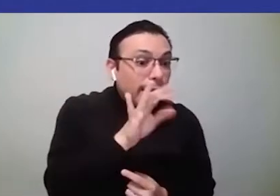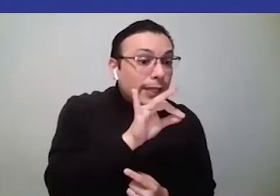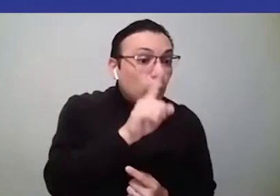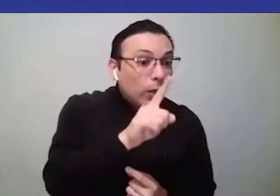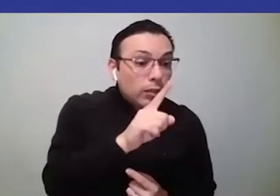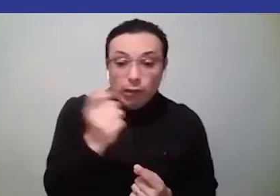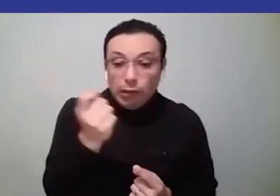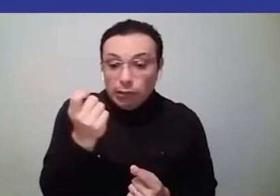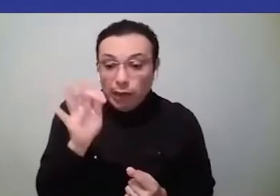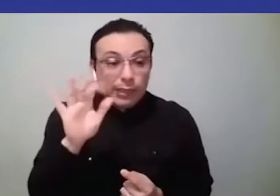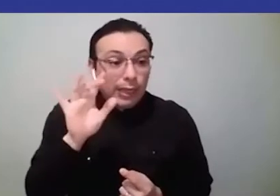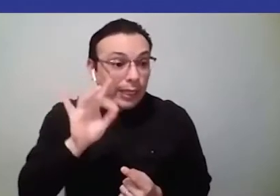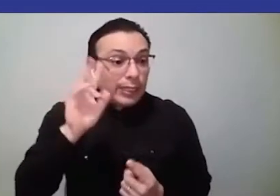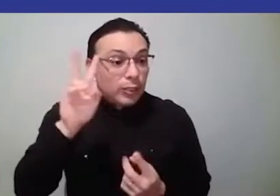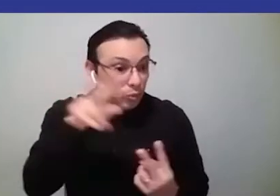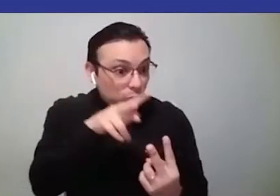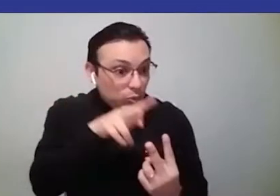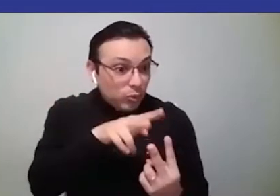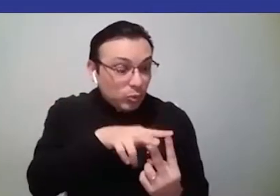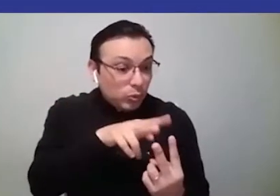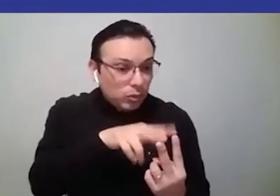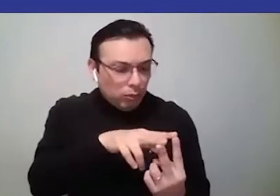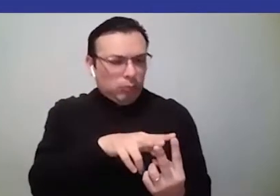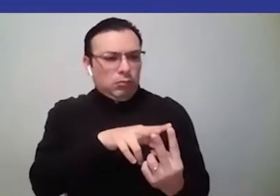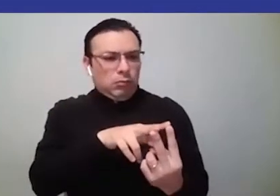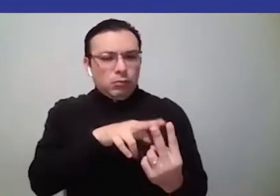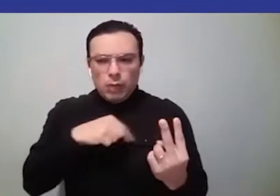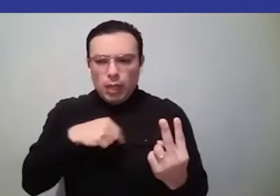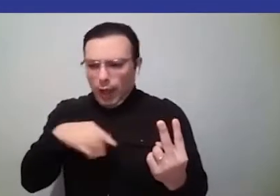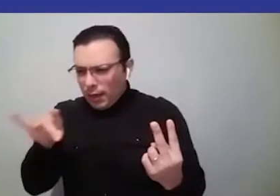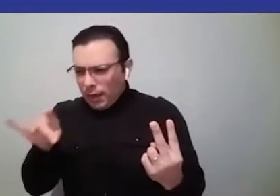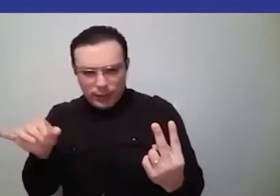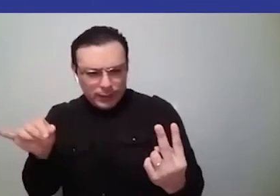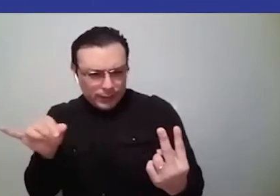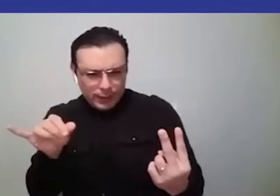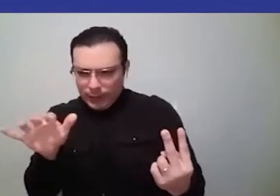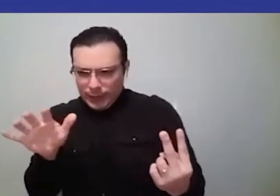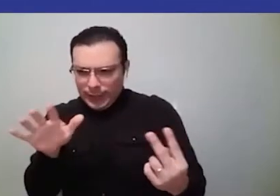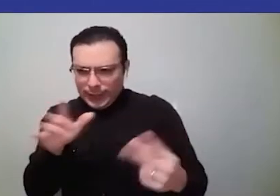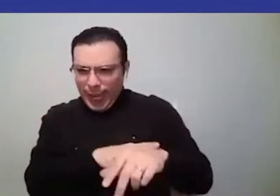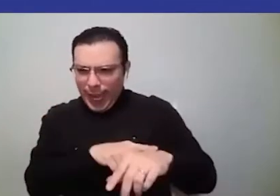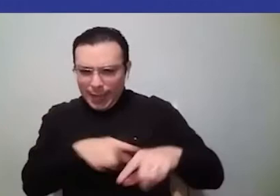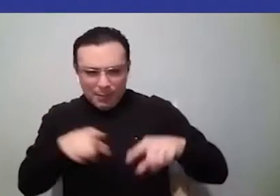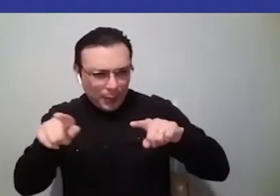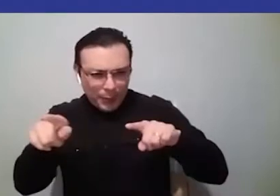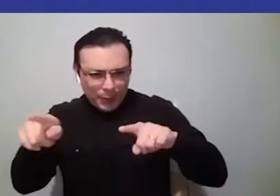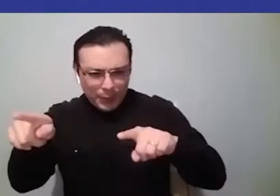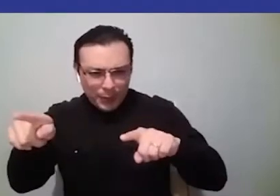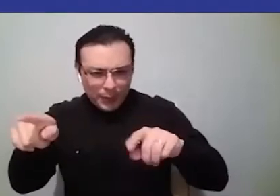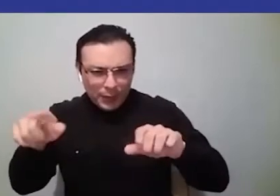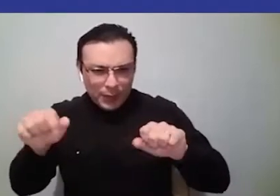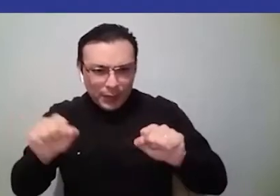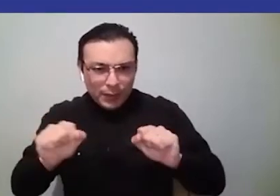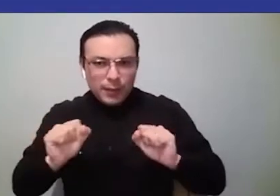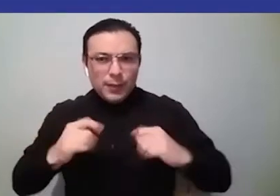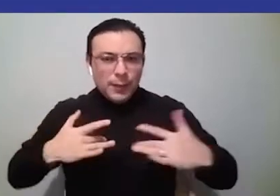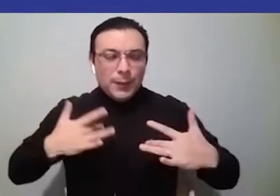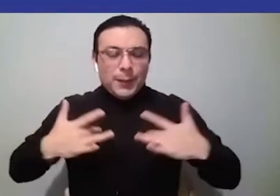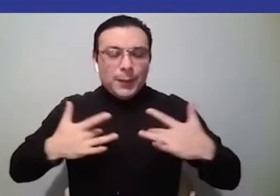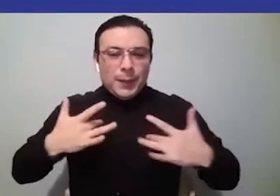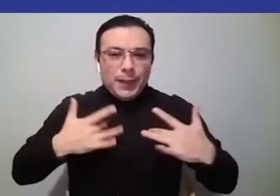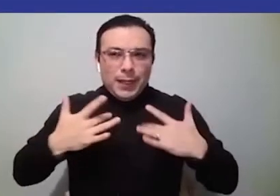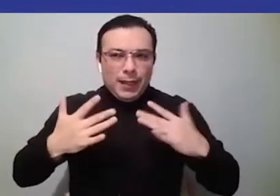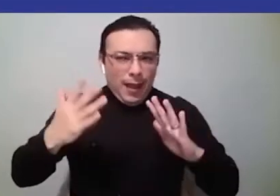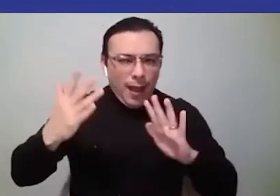the same time as Writing the One-Eyed Ford came out. So I was like, okay, time to write to the Library of Congress to see if they have